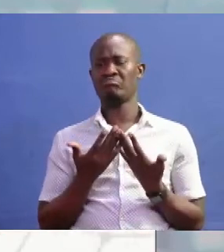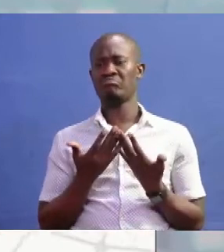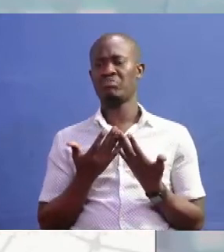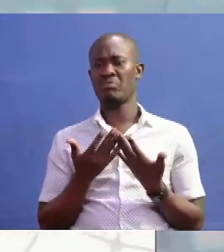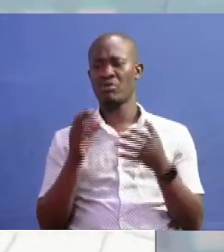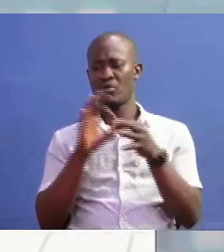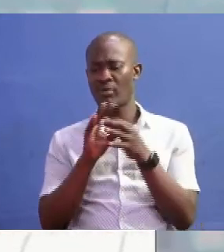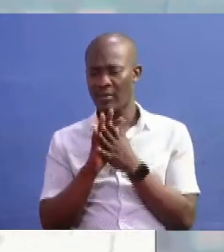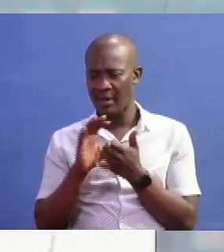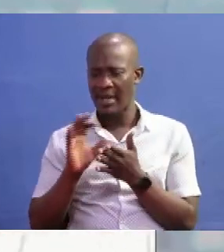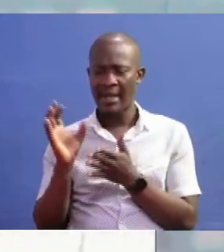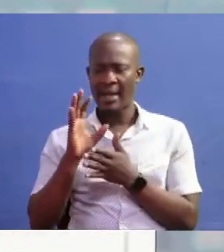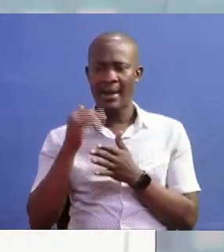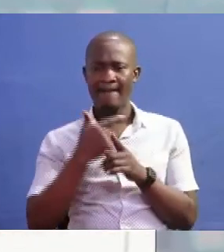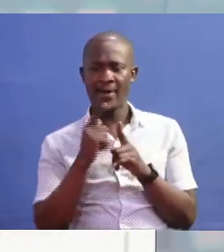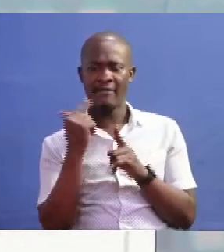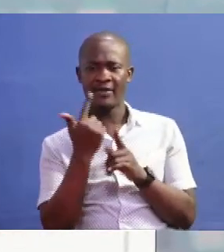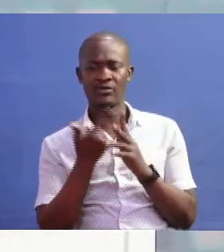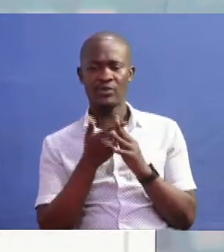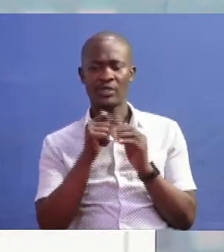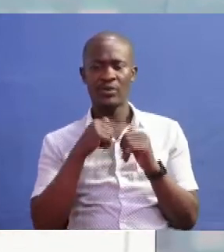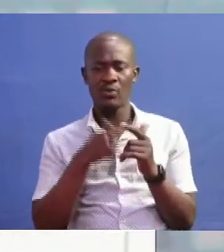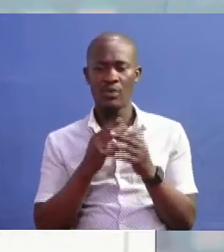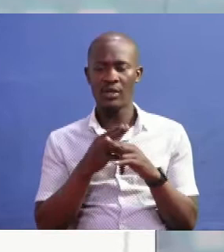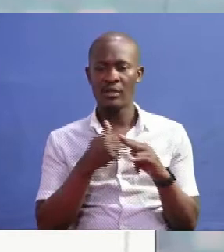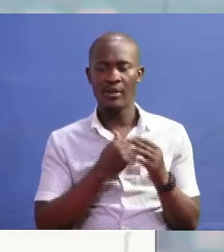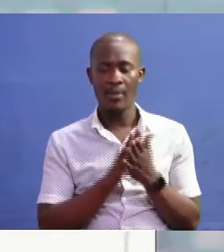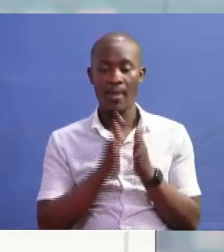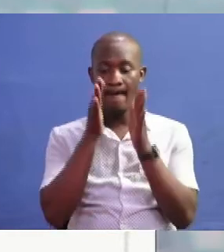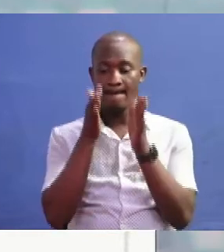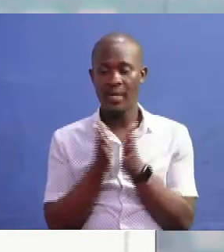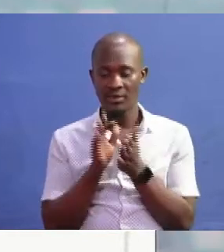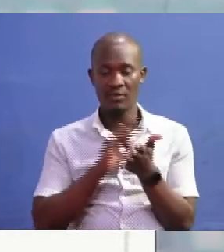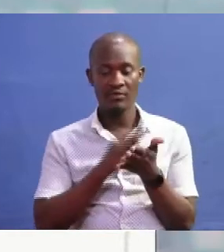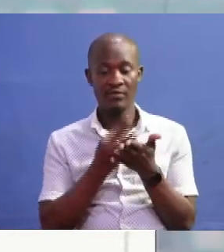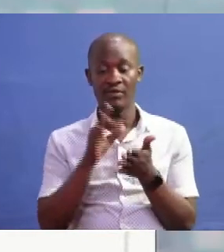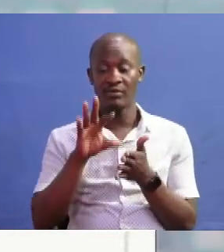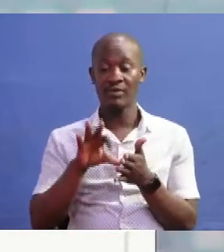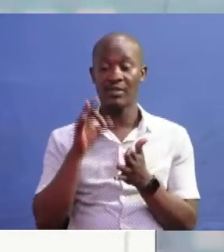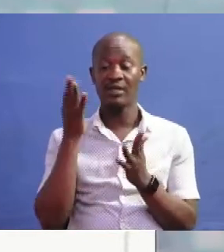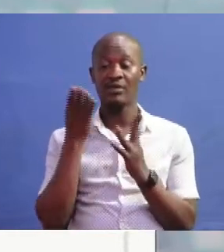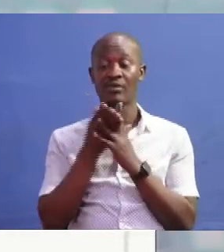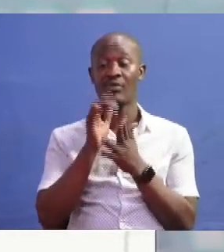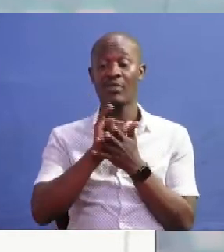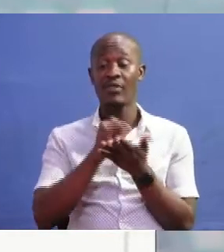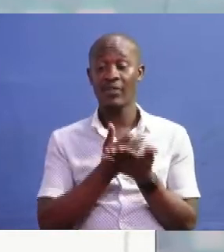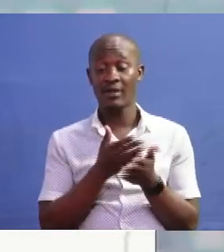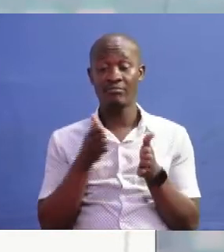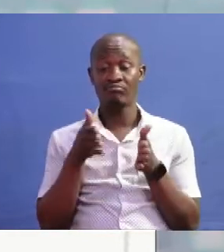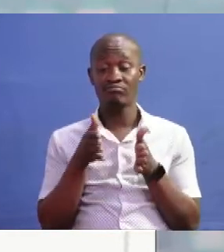on matters investing. But first, we begin with what we call personal finance, and then we take them through that path and journey